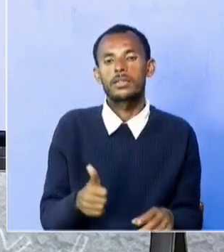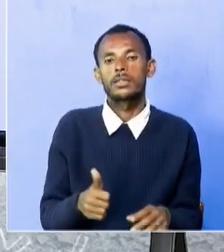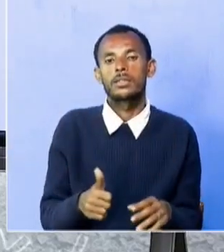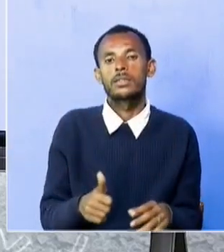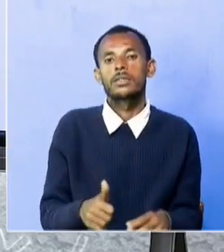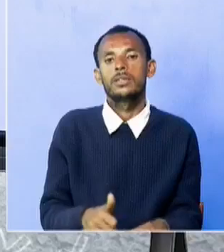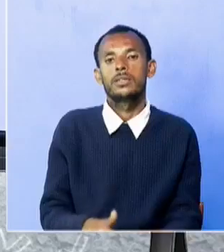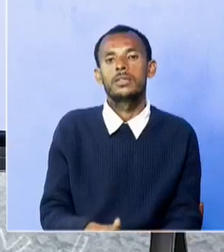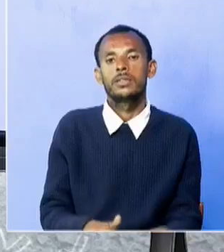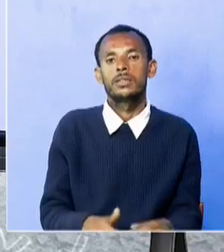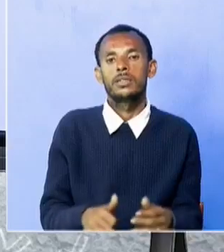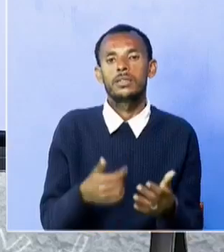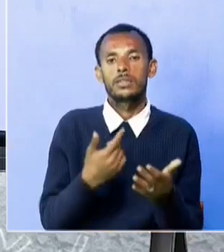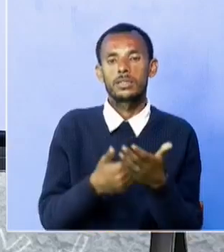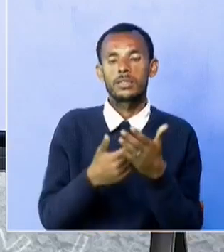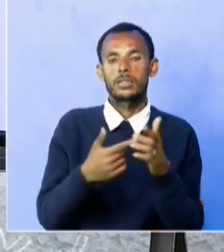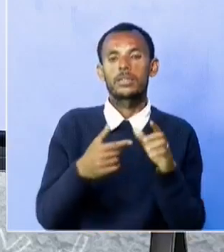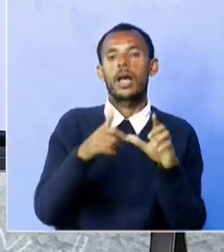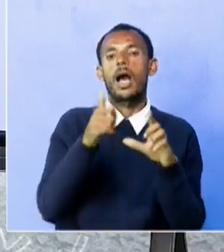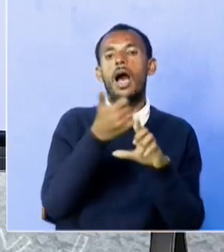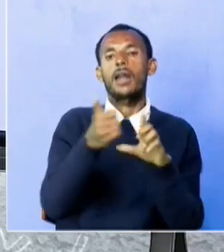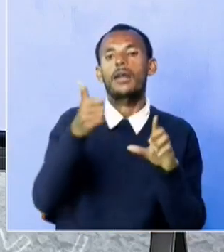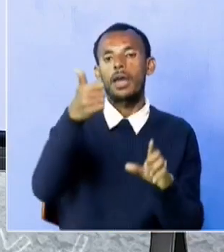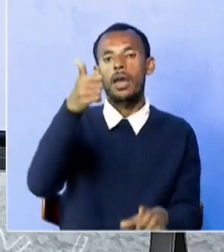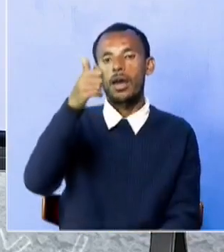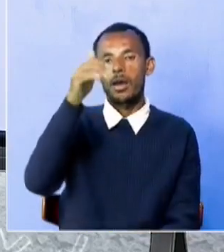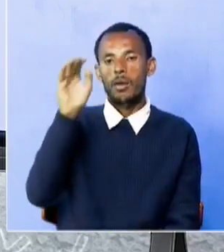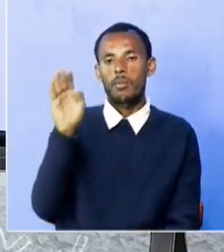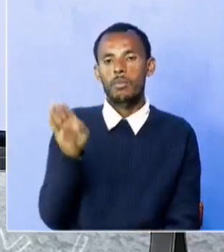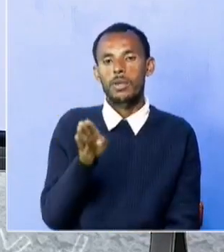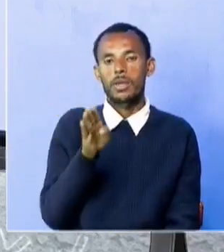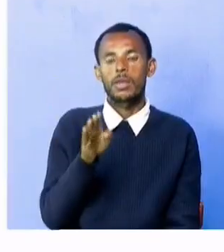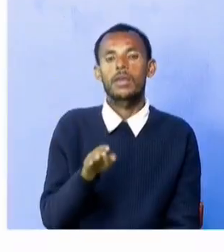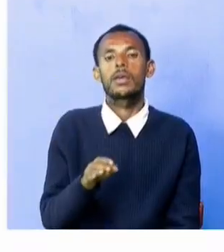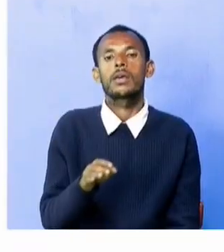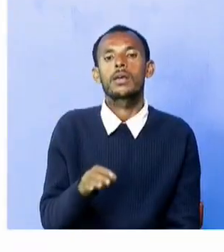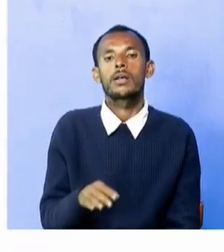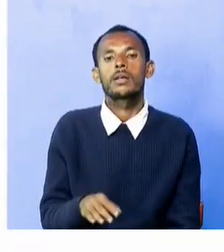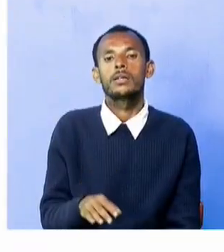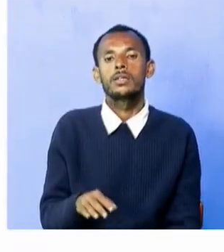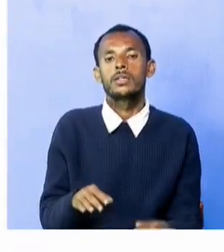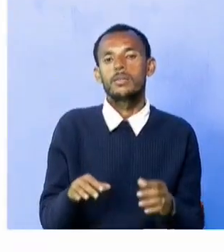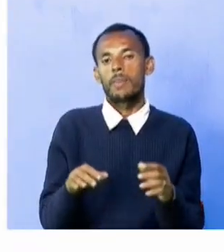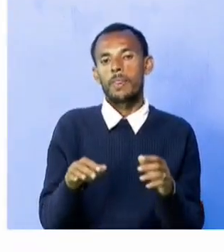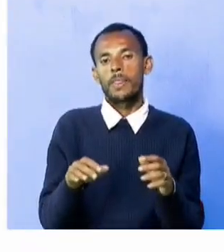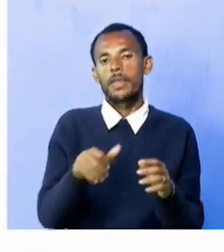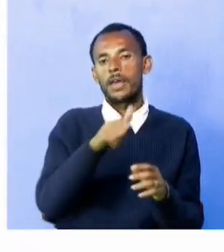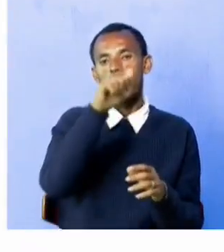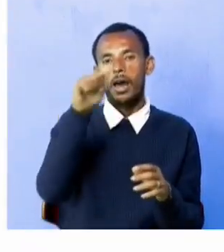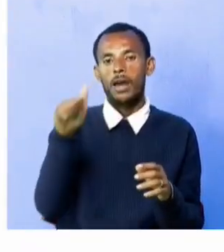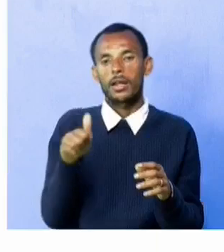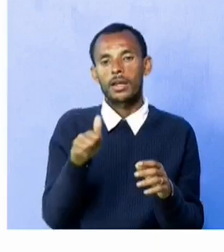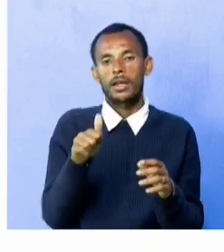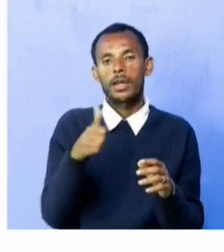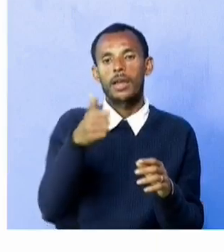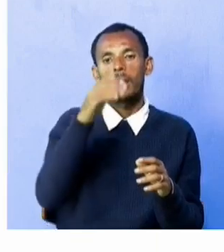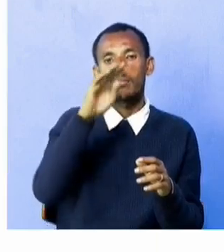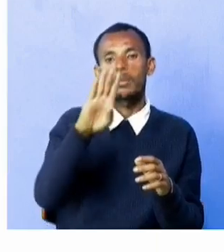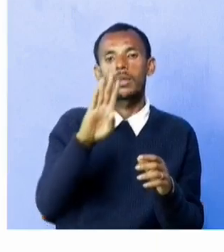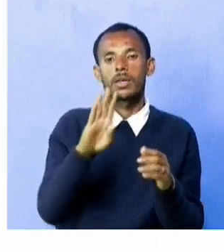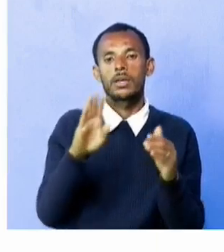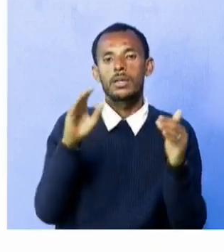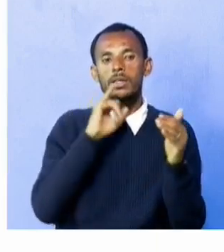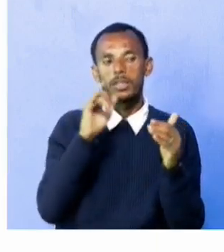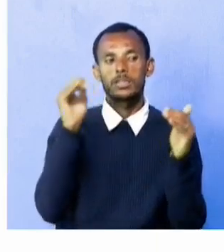so this arc AB, the measure of arc AB